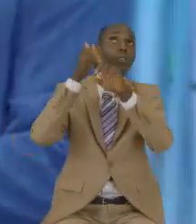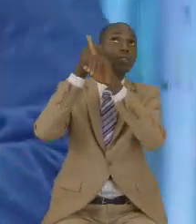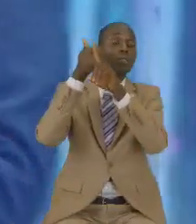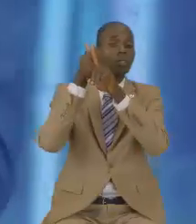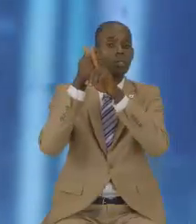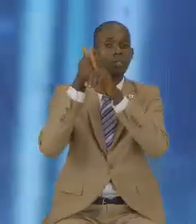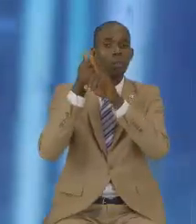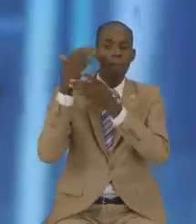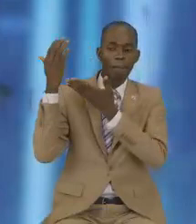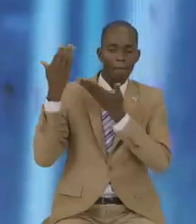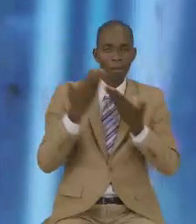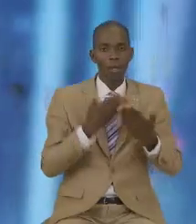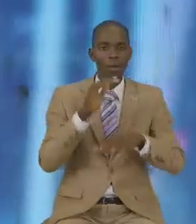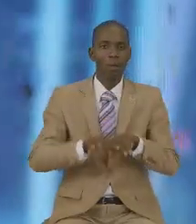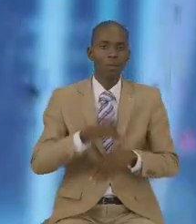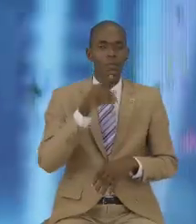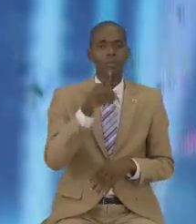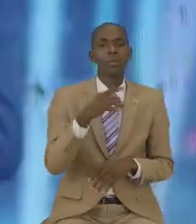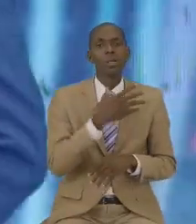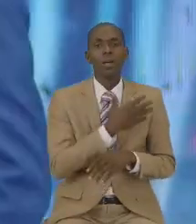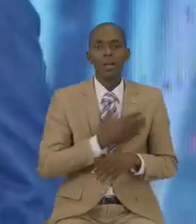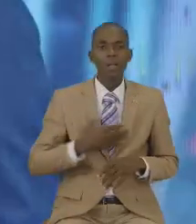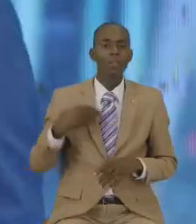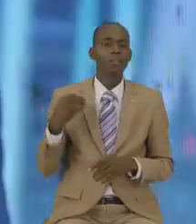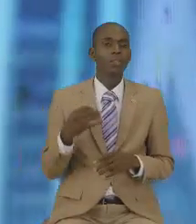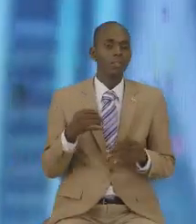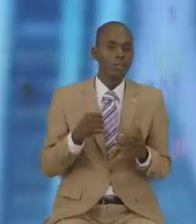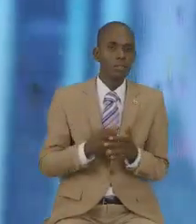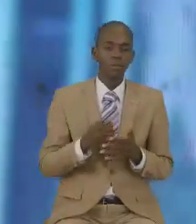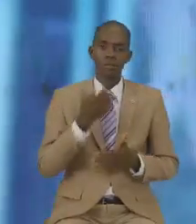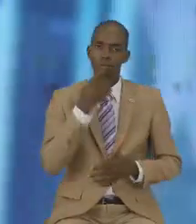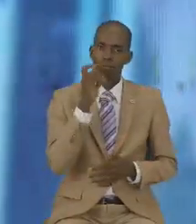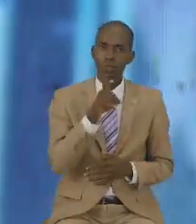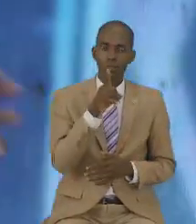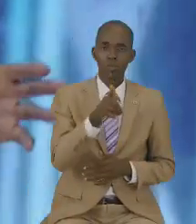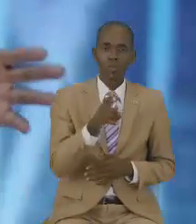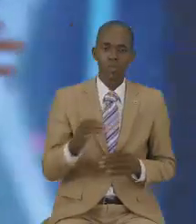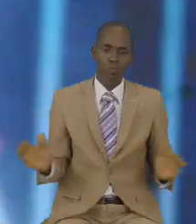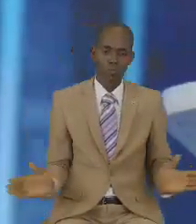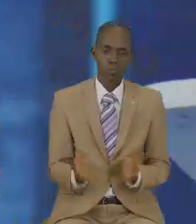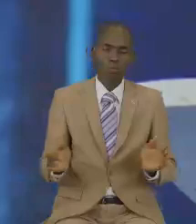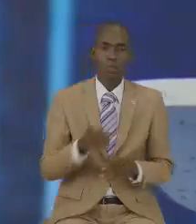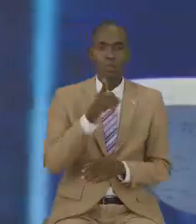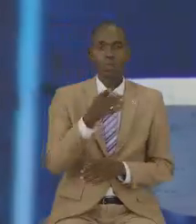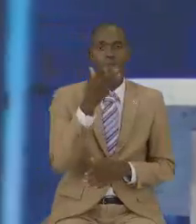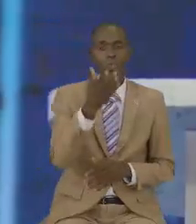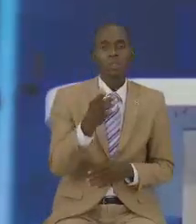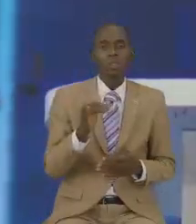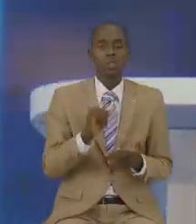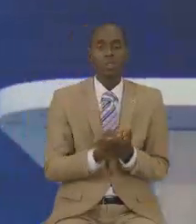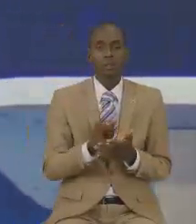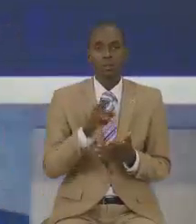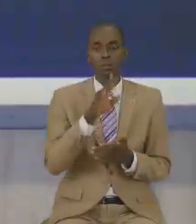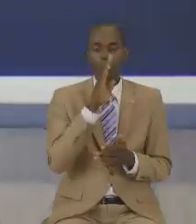heaven itself brings upon you. And he charges you then that being impacted for